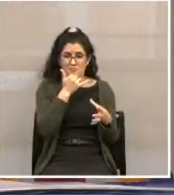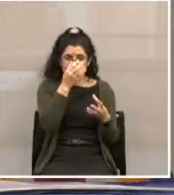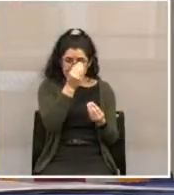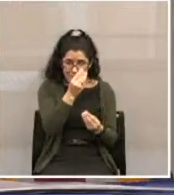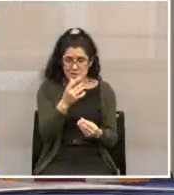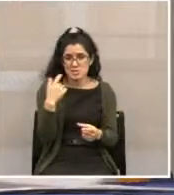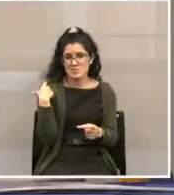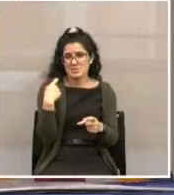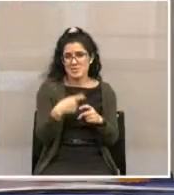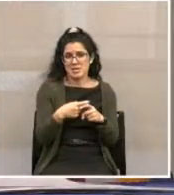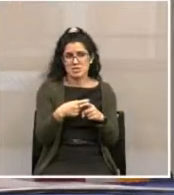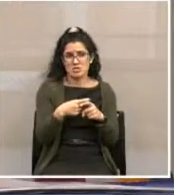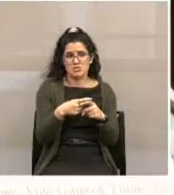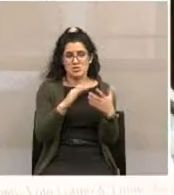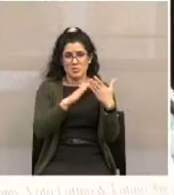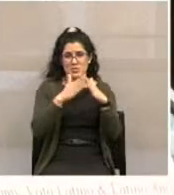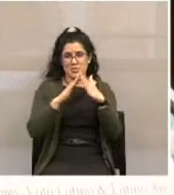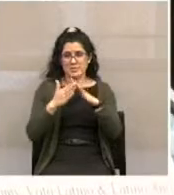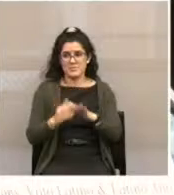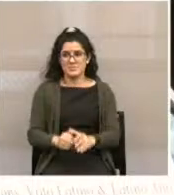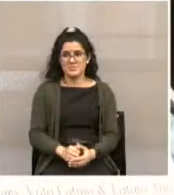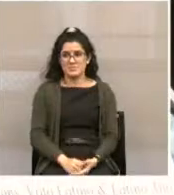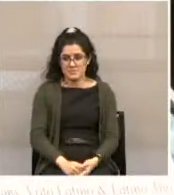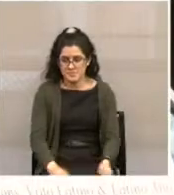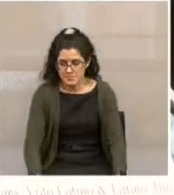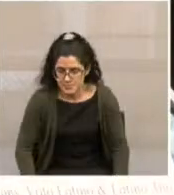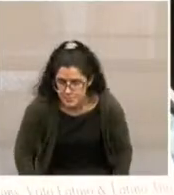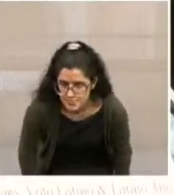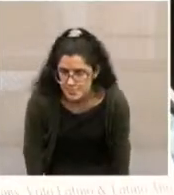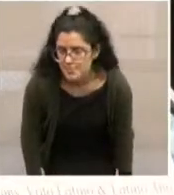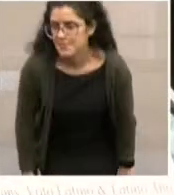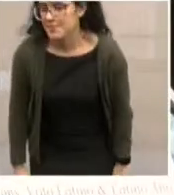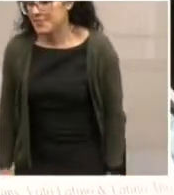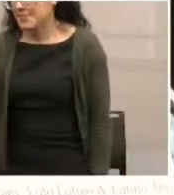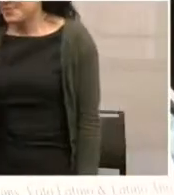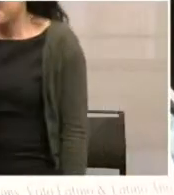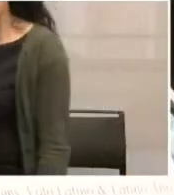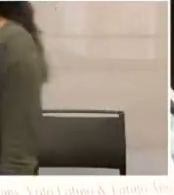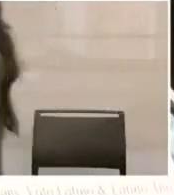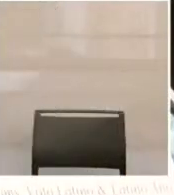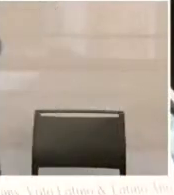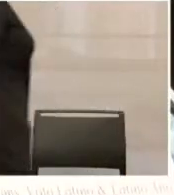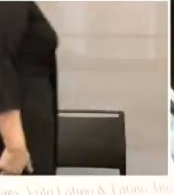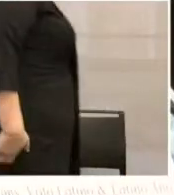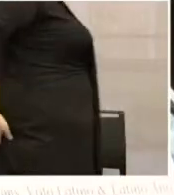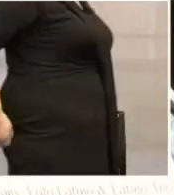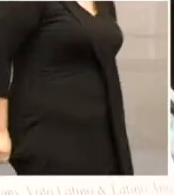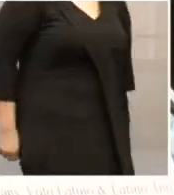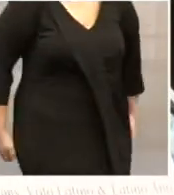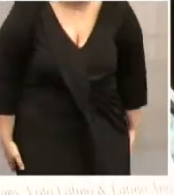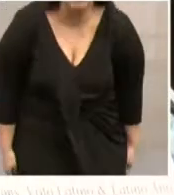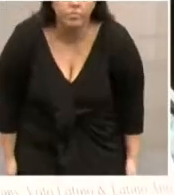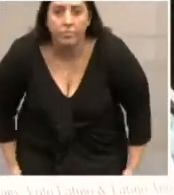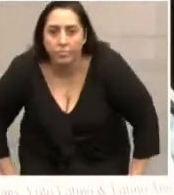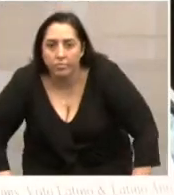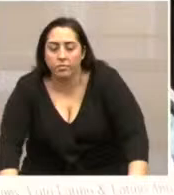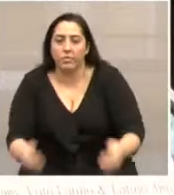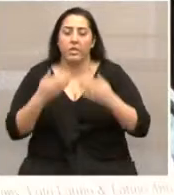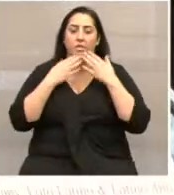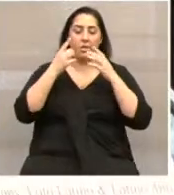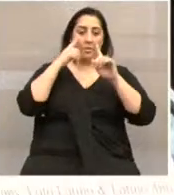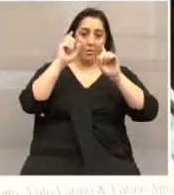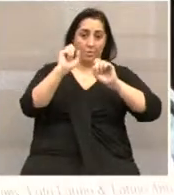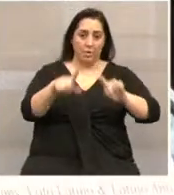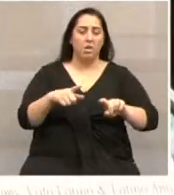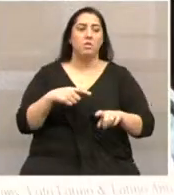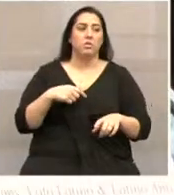that's prevalent on their platforms? Yeah, thank you for asking that question. There's been a lot written about this. However,